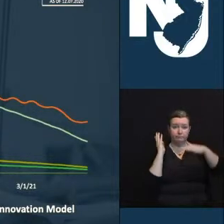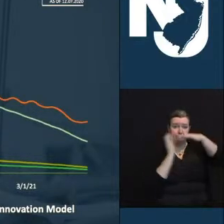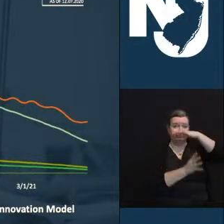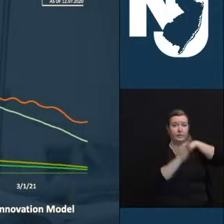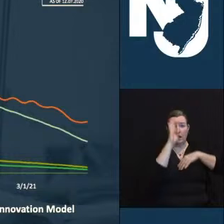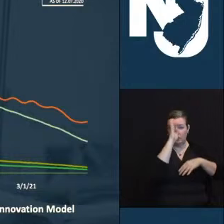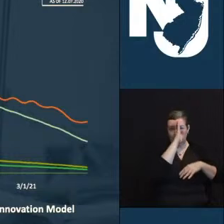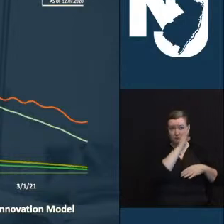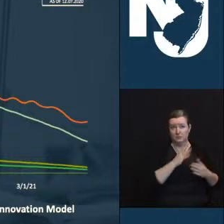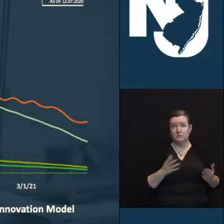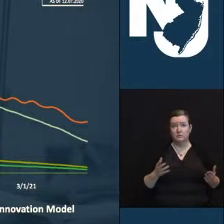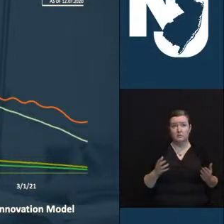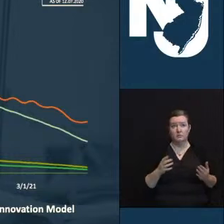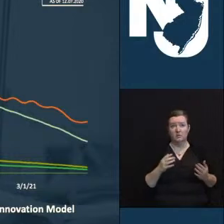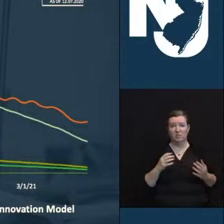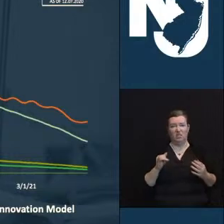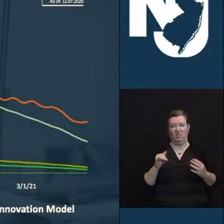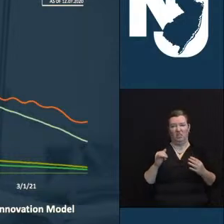in the spring.